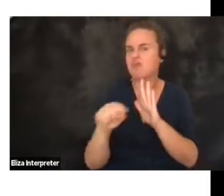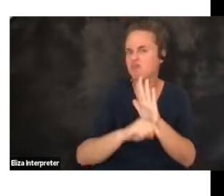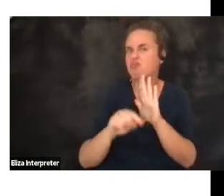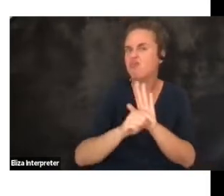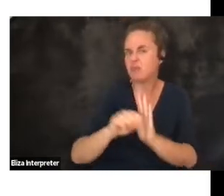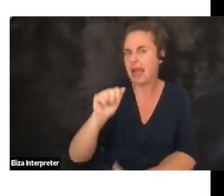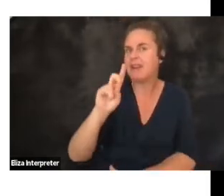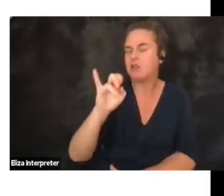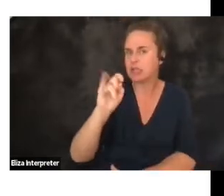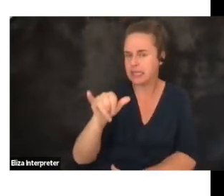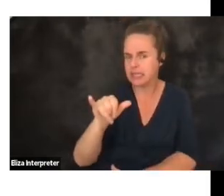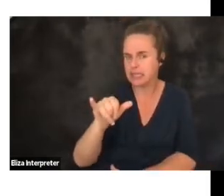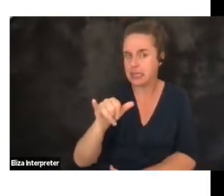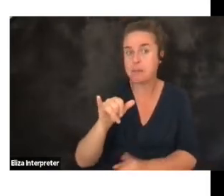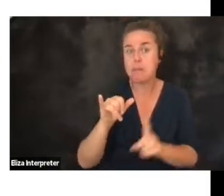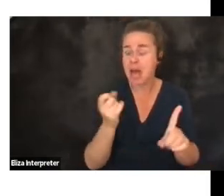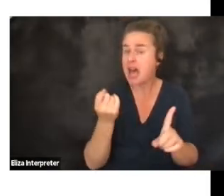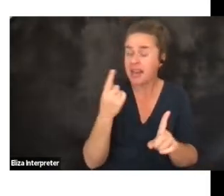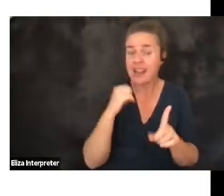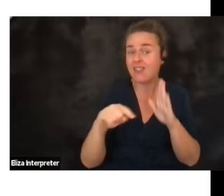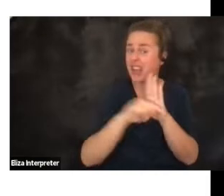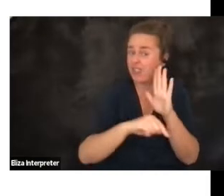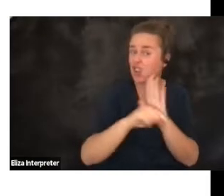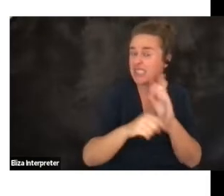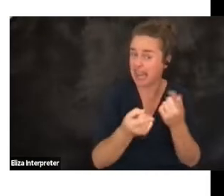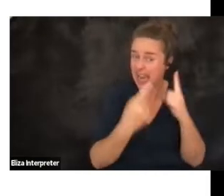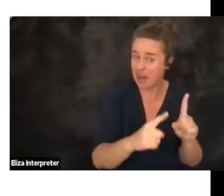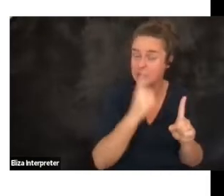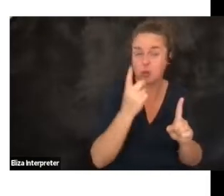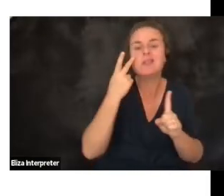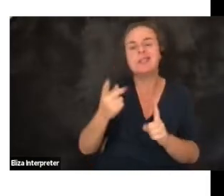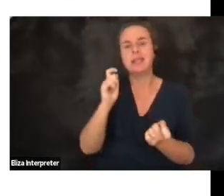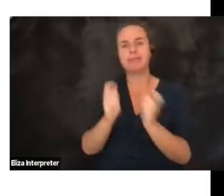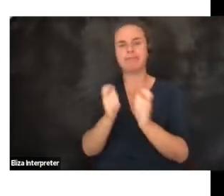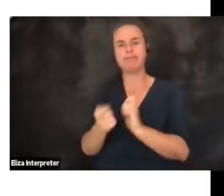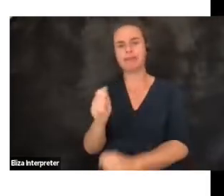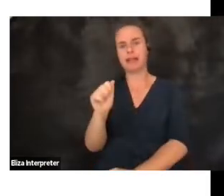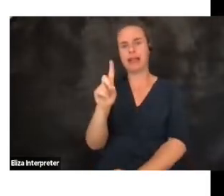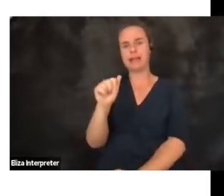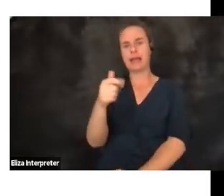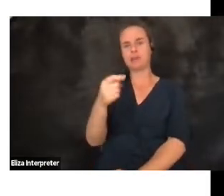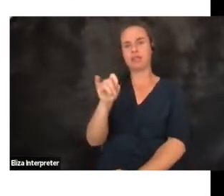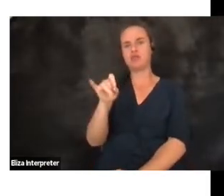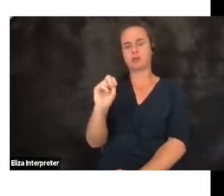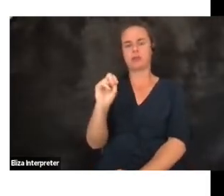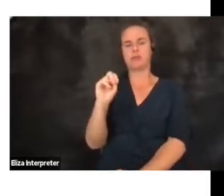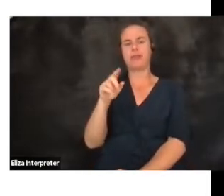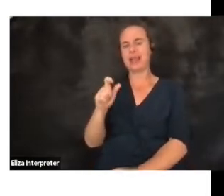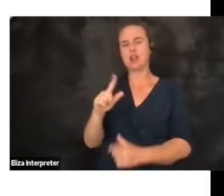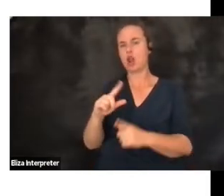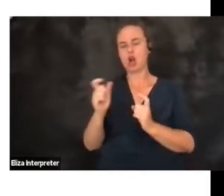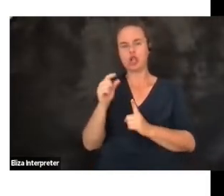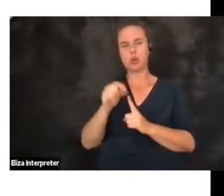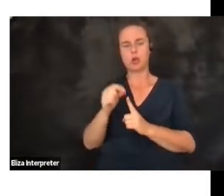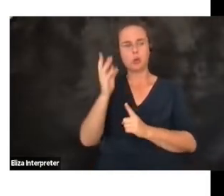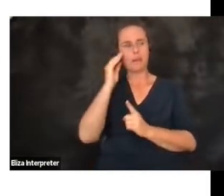once adversity happens, what we see is adaptation. And adaptation is a larger word to think about those